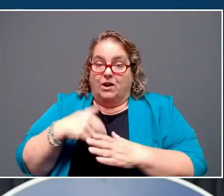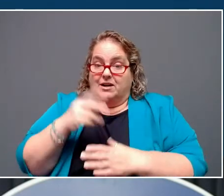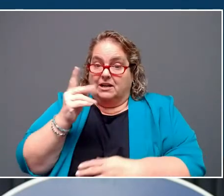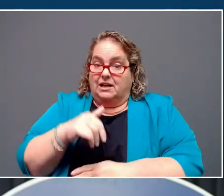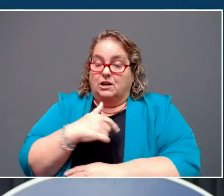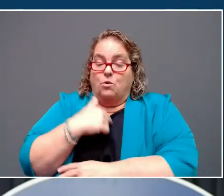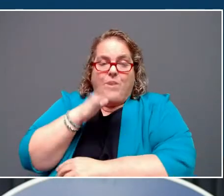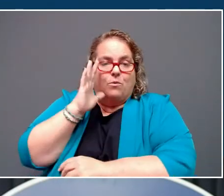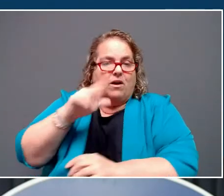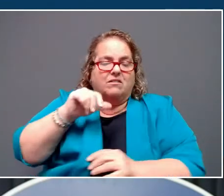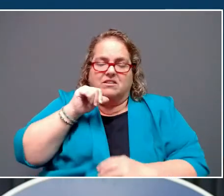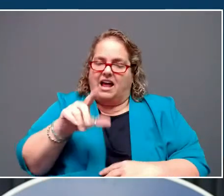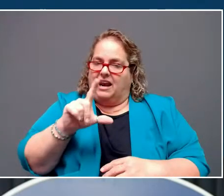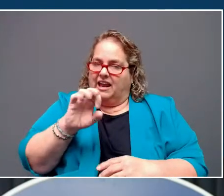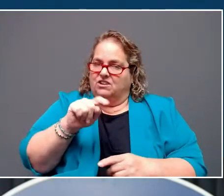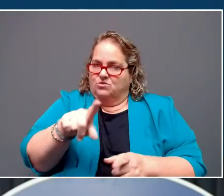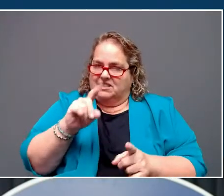you down.